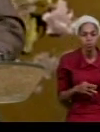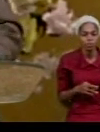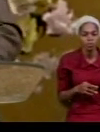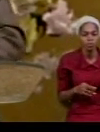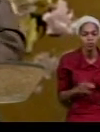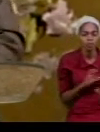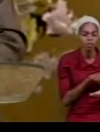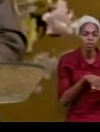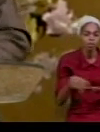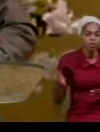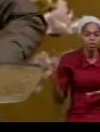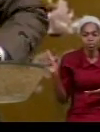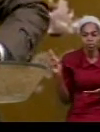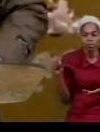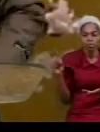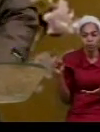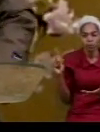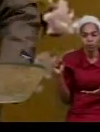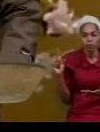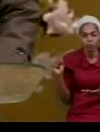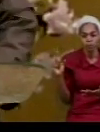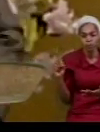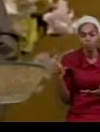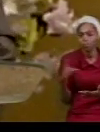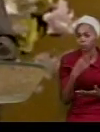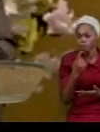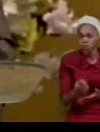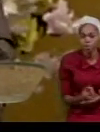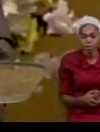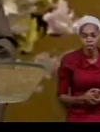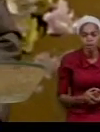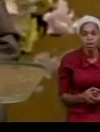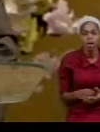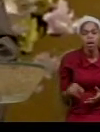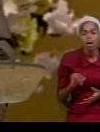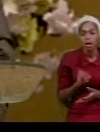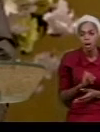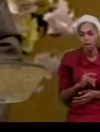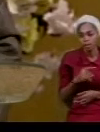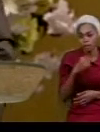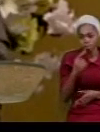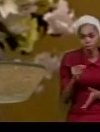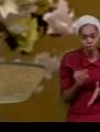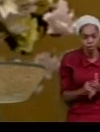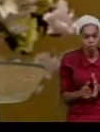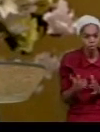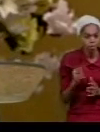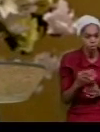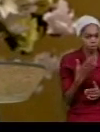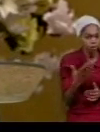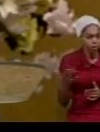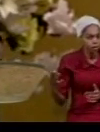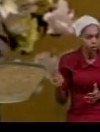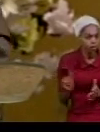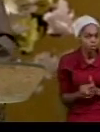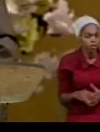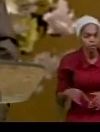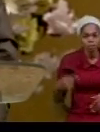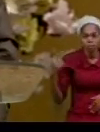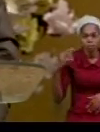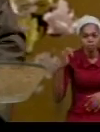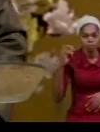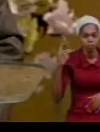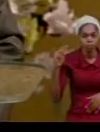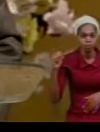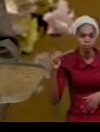in verse 20, he said, but I say that the things with the Gentiles sacrifice,